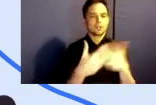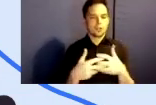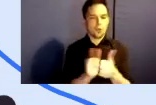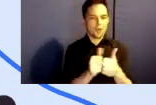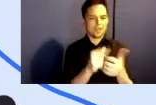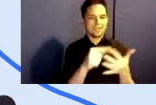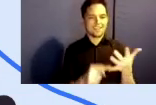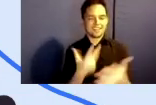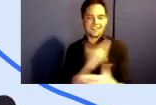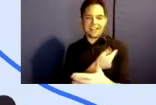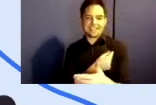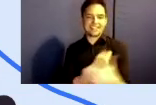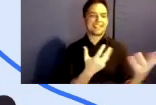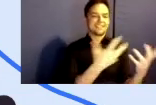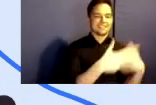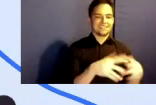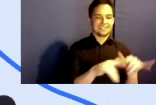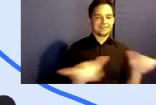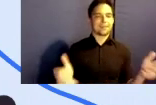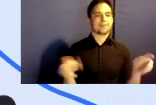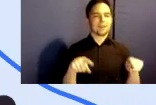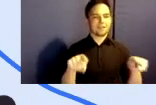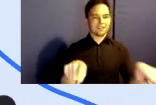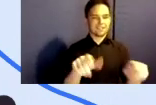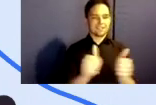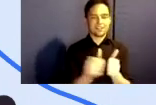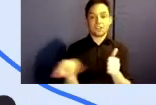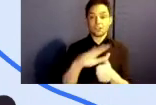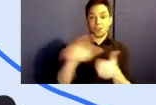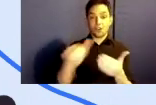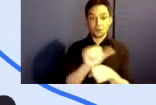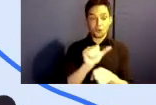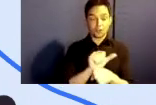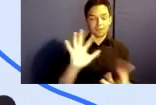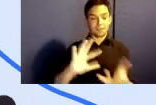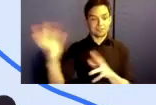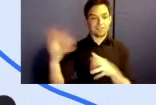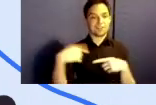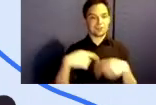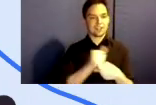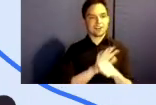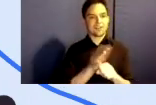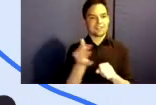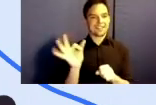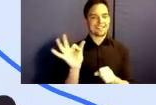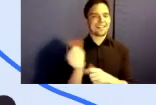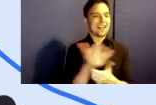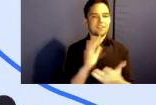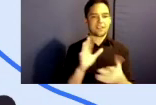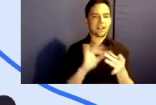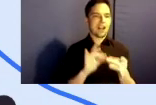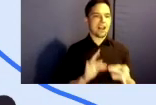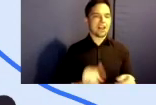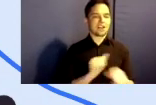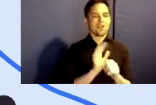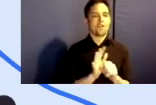and in this webinar today have had their whole work completely skewed to now doing COVID-19. Everything is COVID-19, which